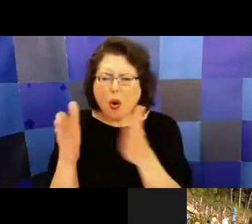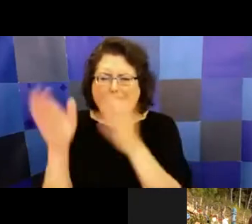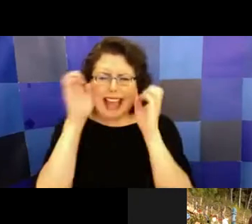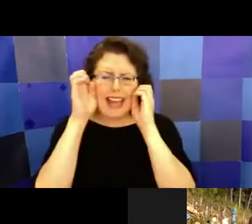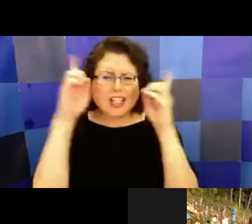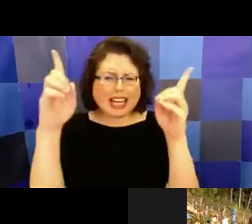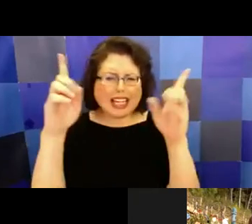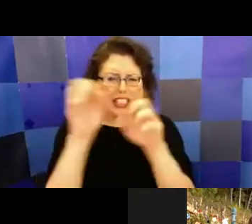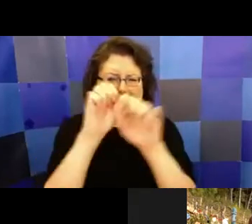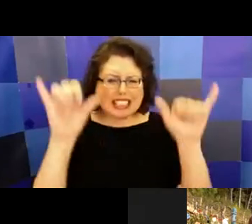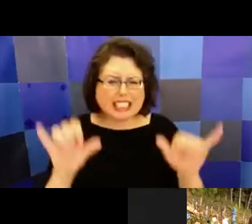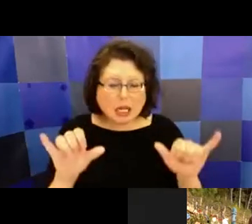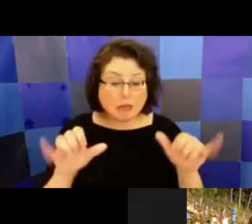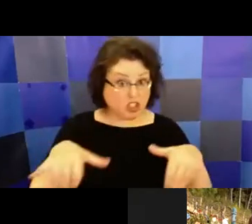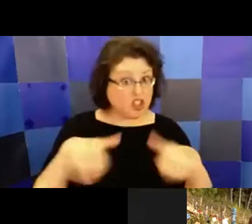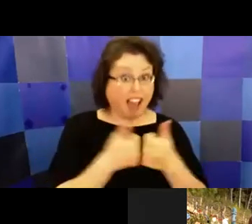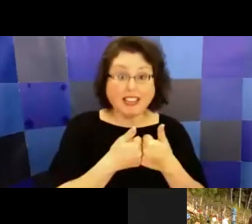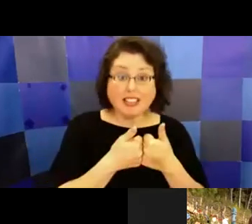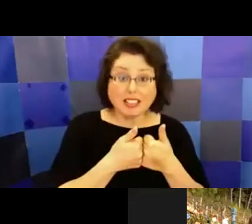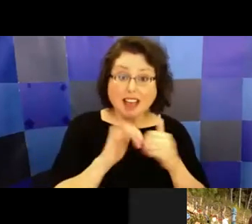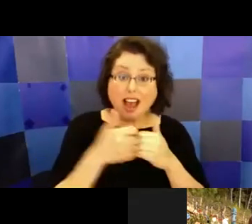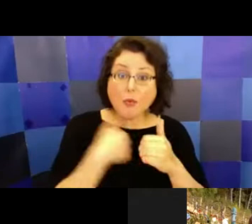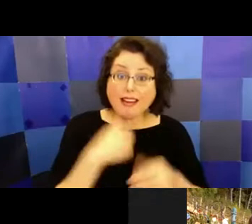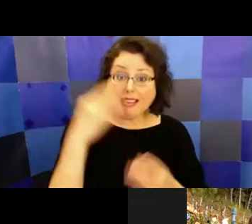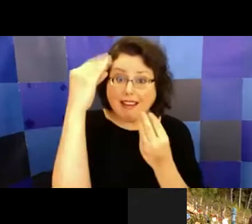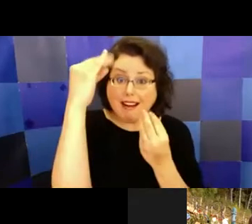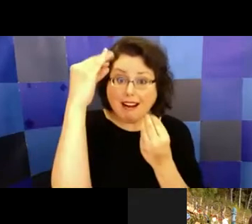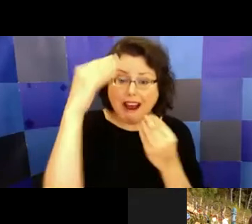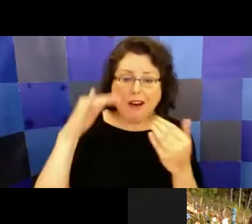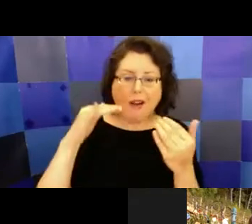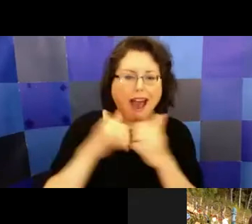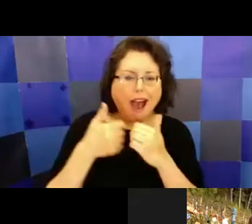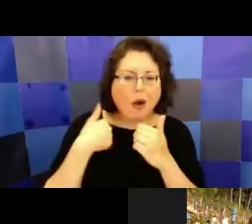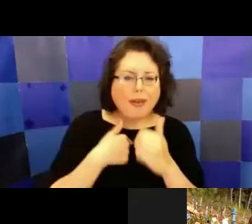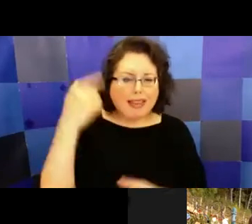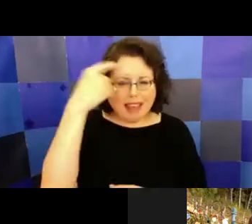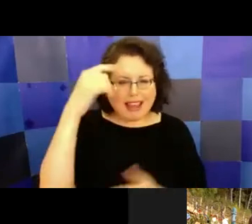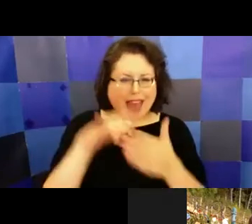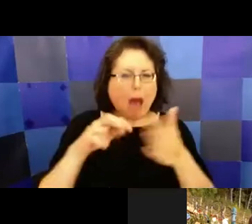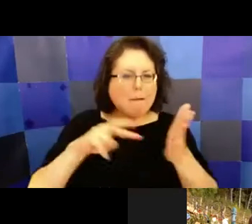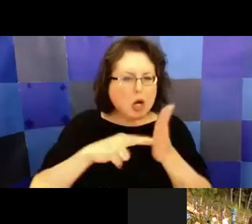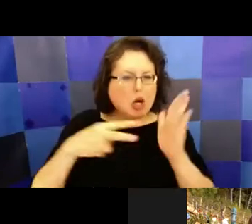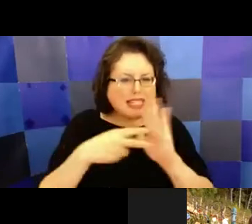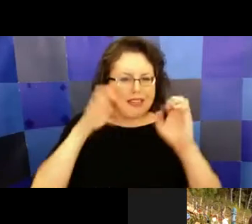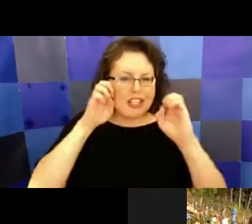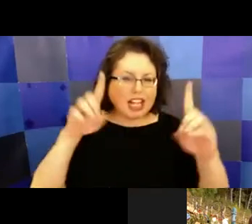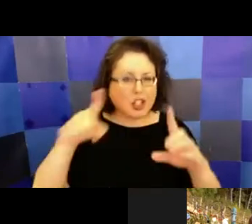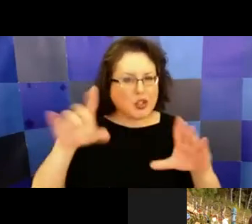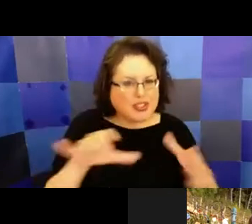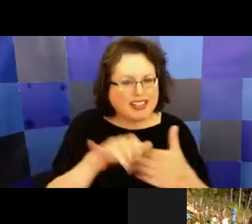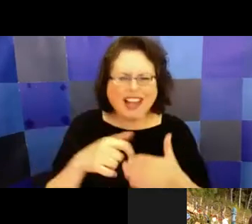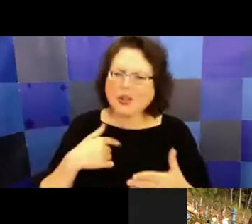system, challenges the way that we think about the purposes of education, as you have done. And so I just want to